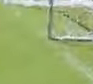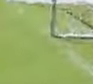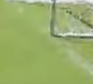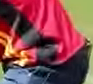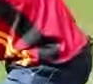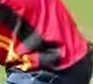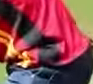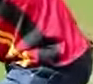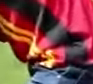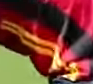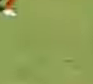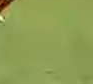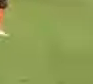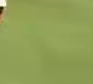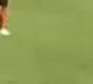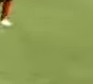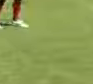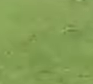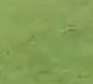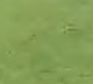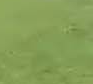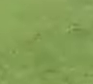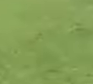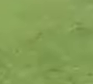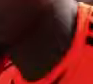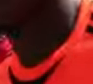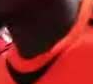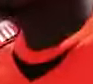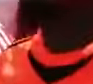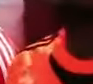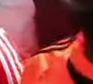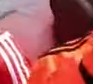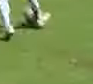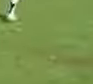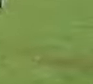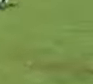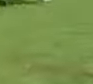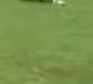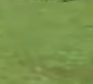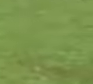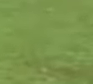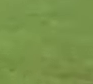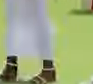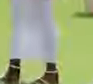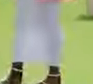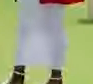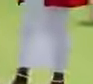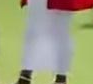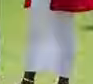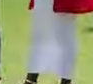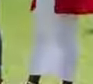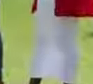this place that will leave you enthralled. Make a date with us during the first Sunday of every month. With over